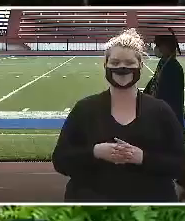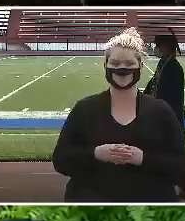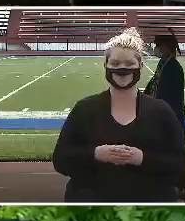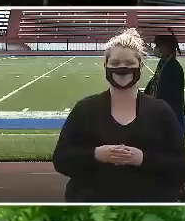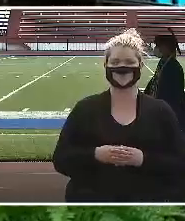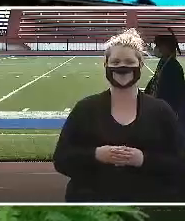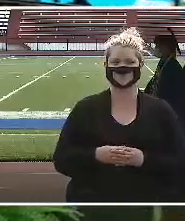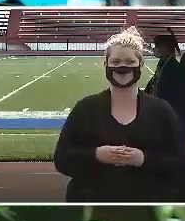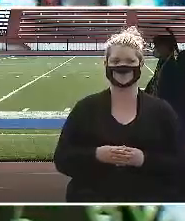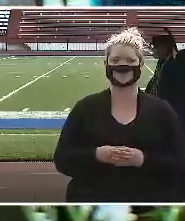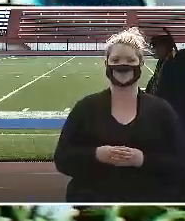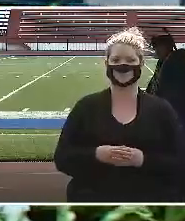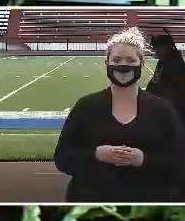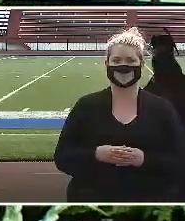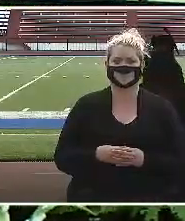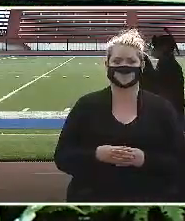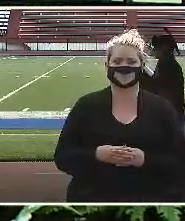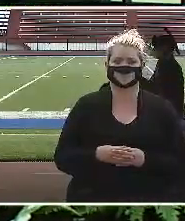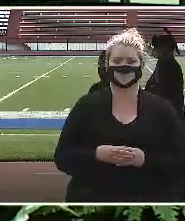Aini Ugas.